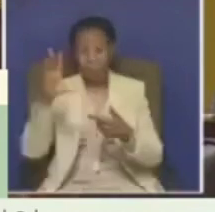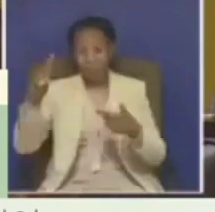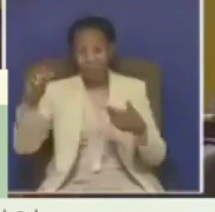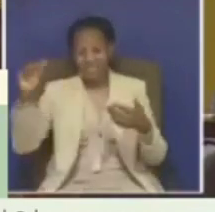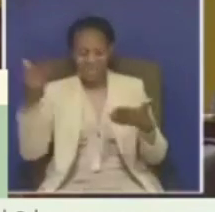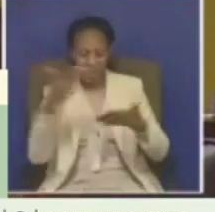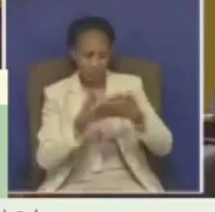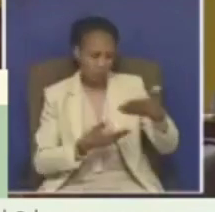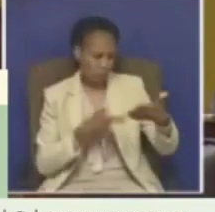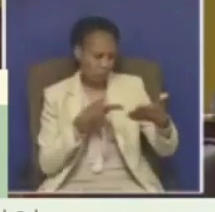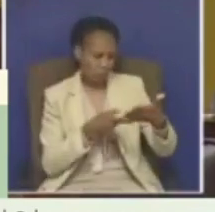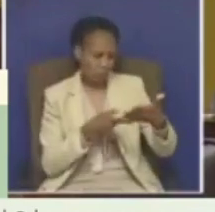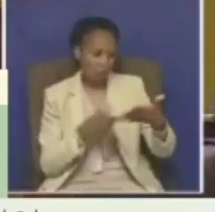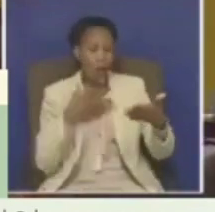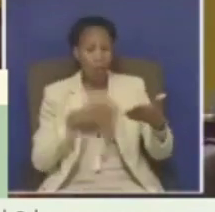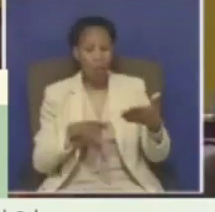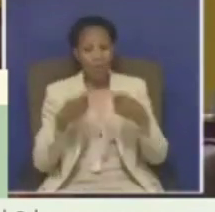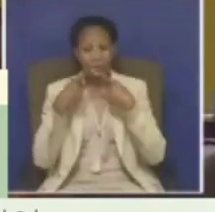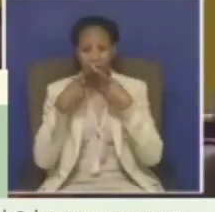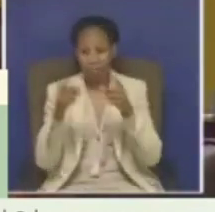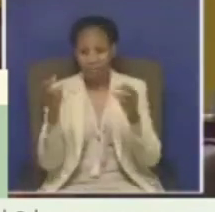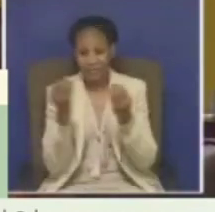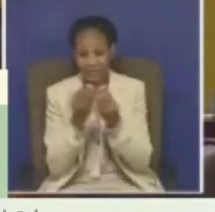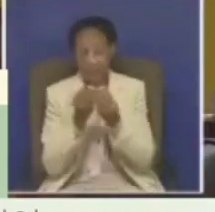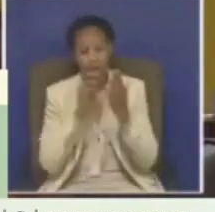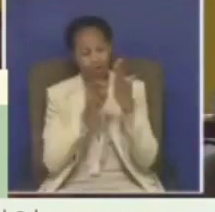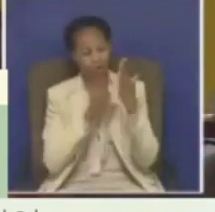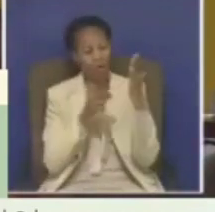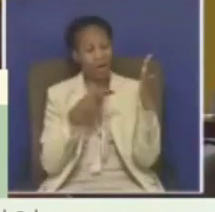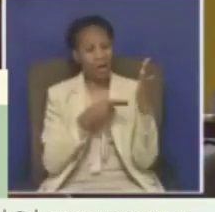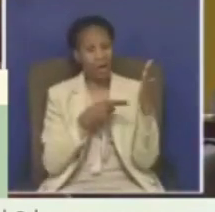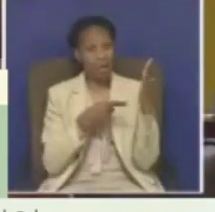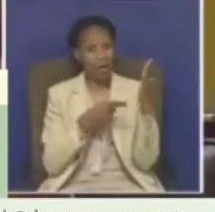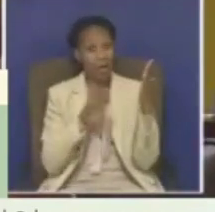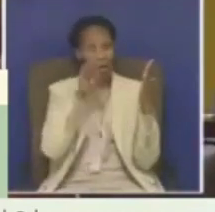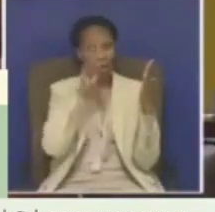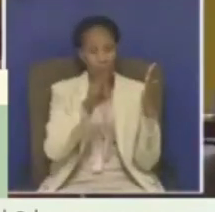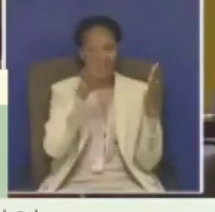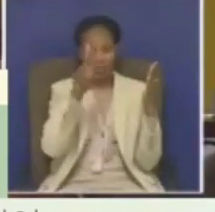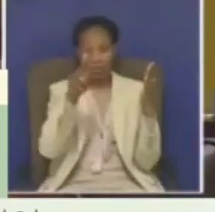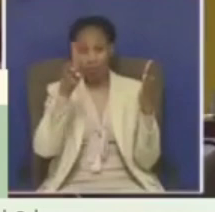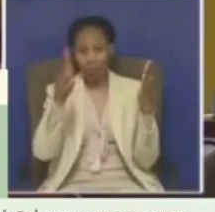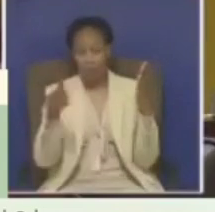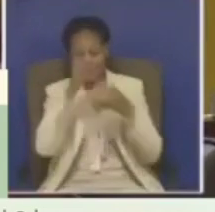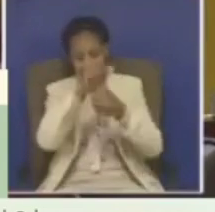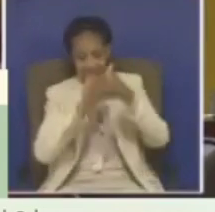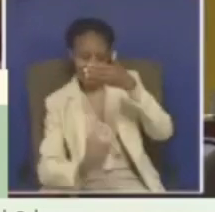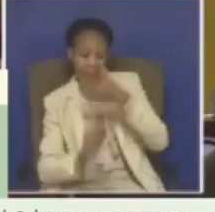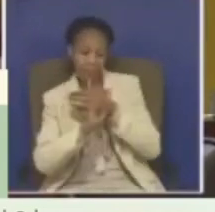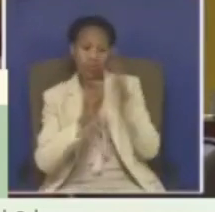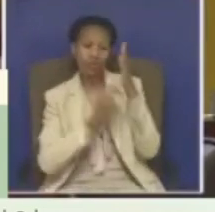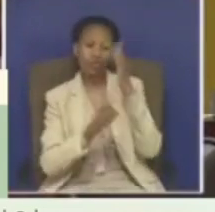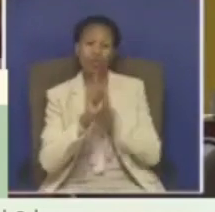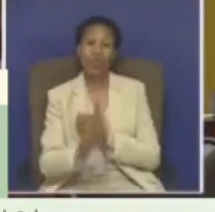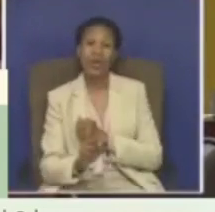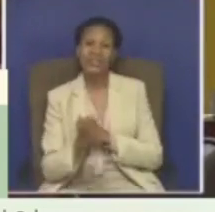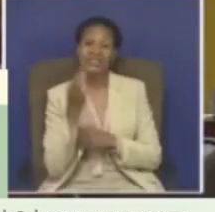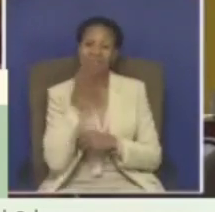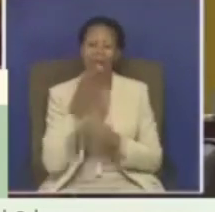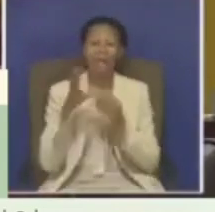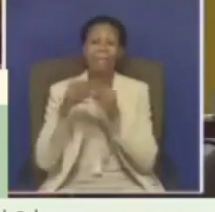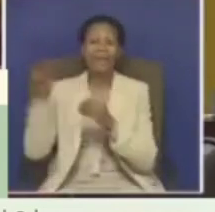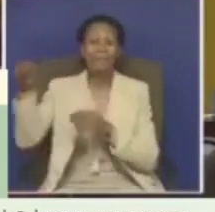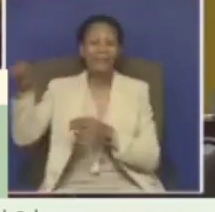Democratic Alliance, and may I draw your attention to the rule, Rule 121, Sub-Rule 1, that a member